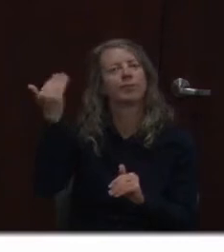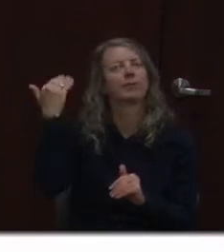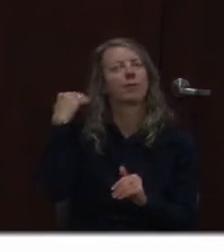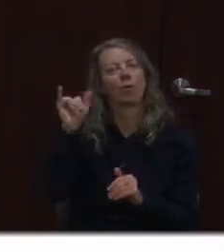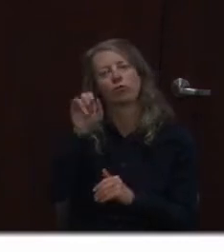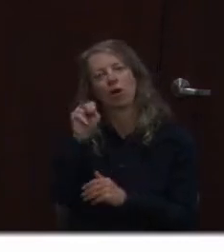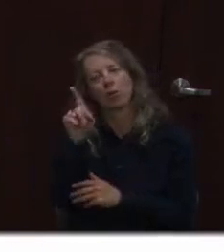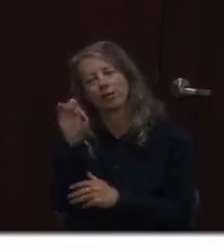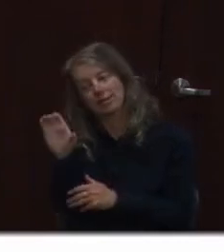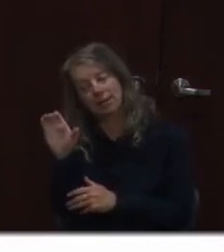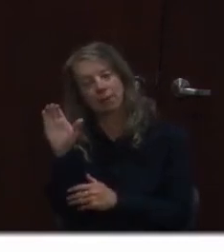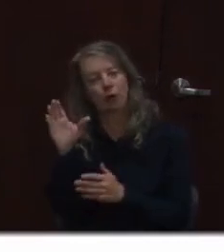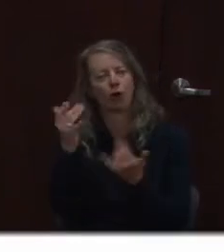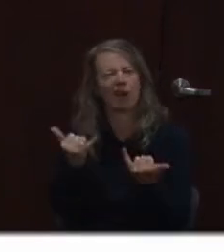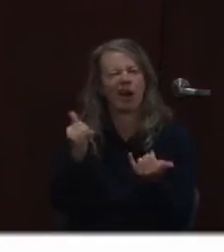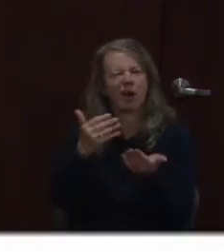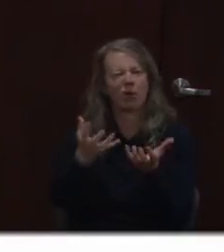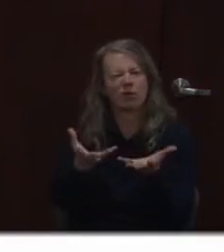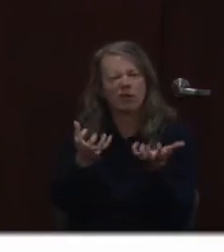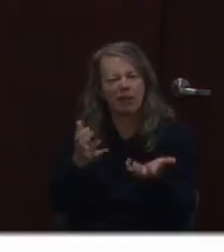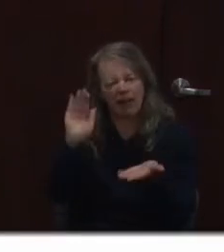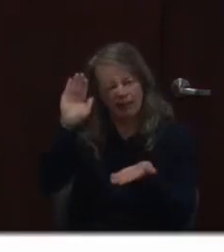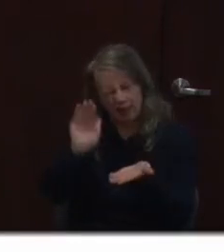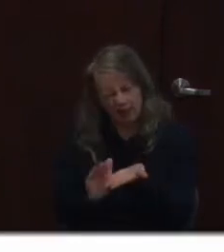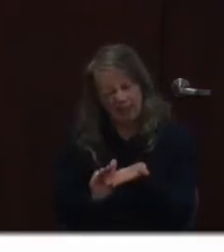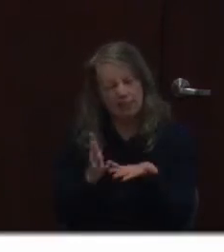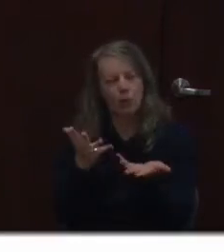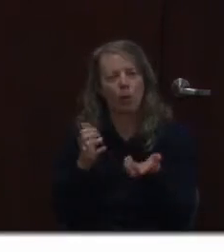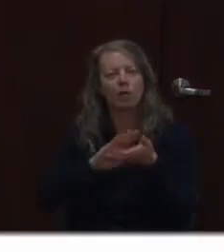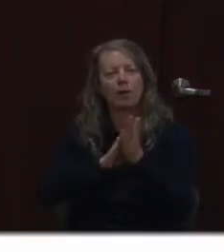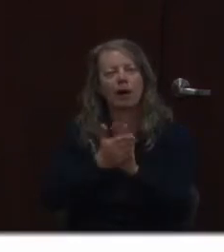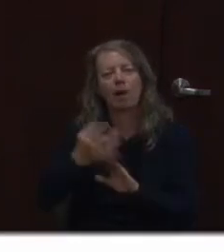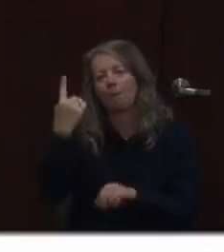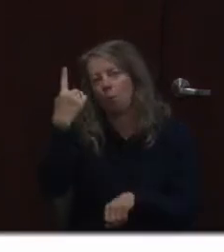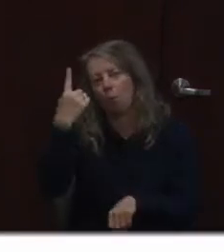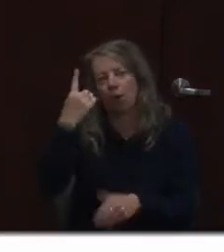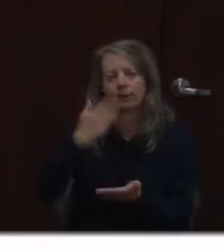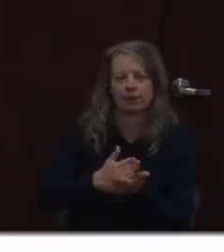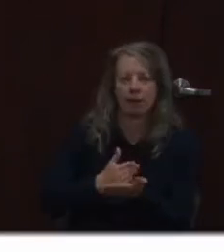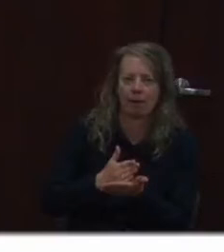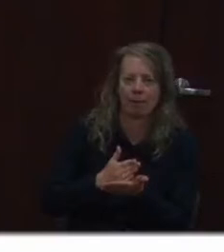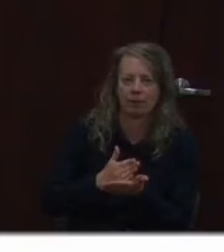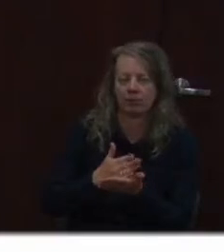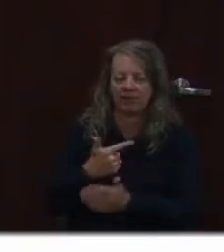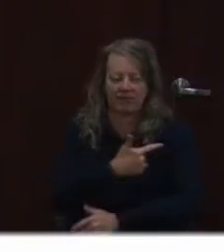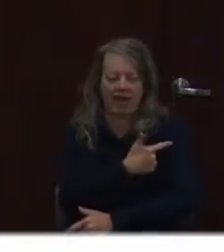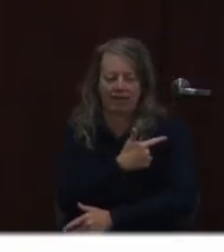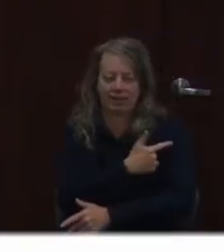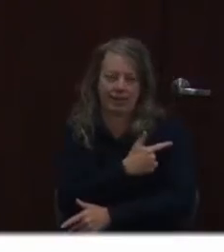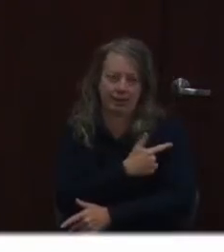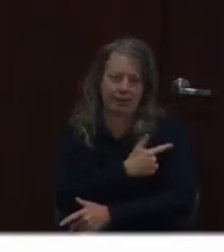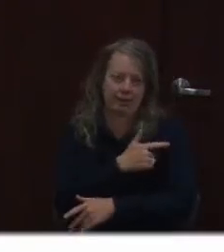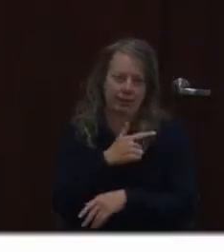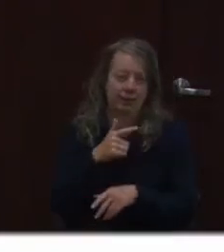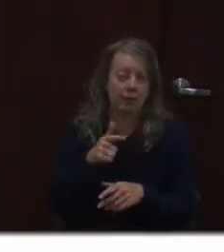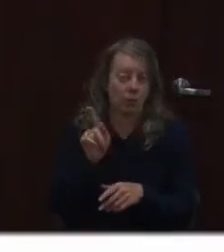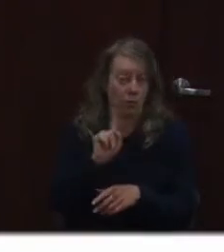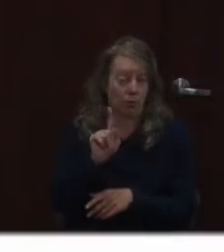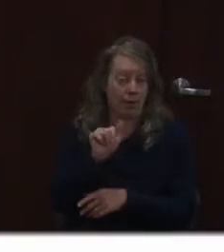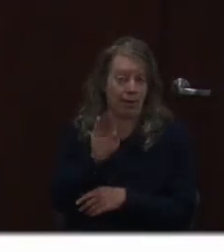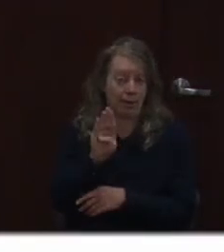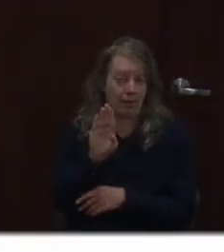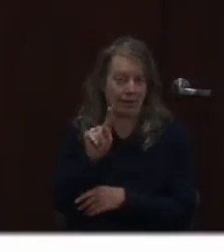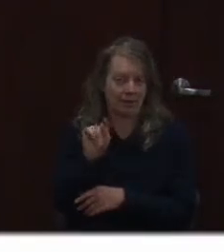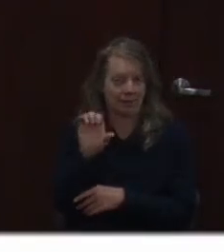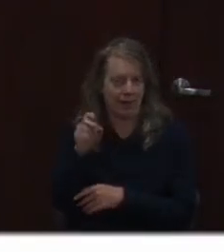those 2 operations into a one-stop vaccine shop at AB Tech. And so beginning